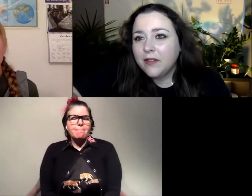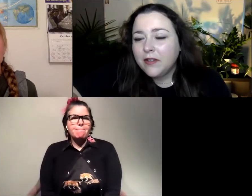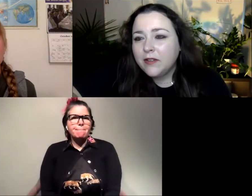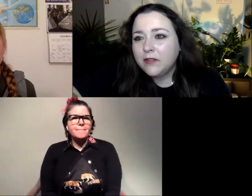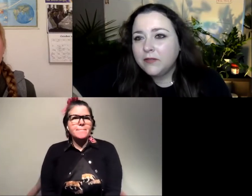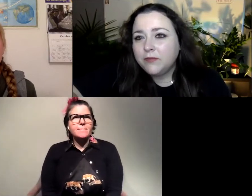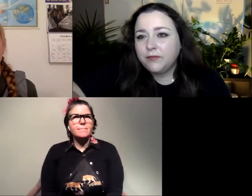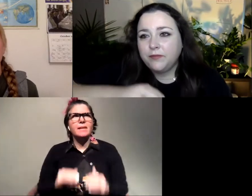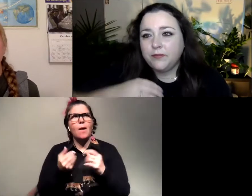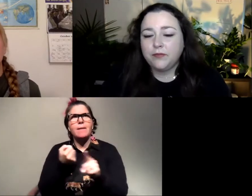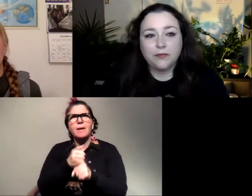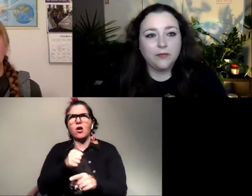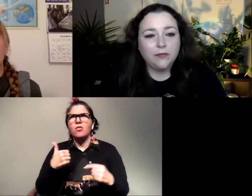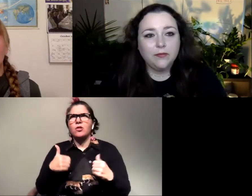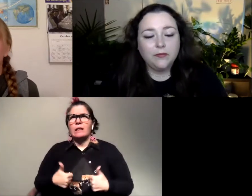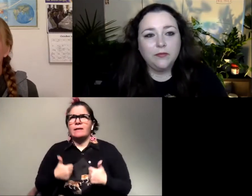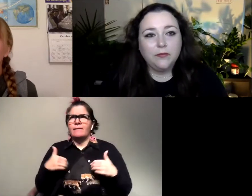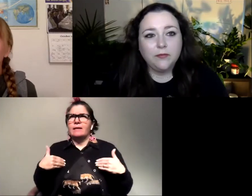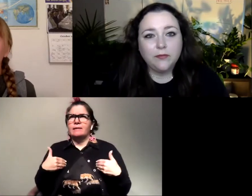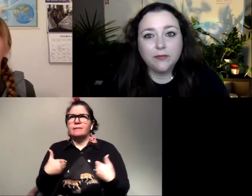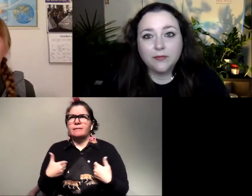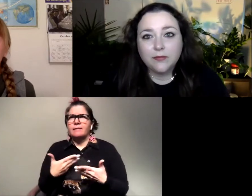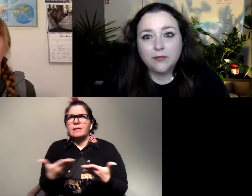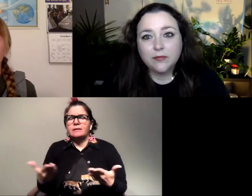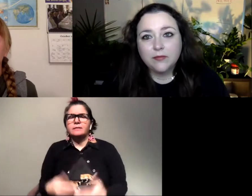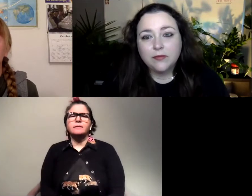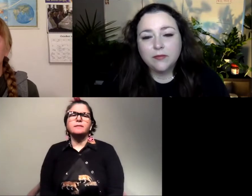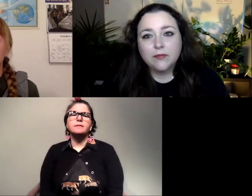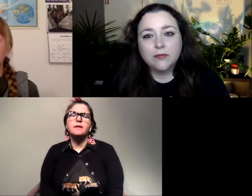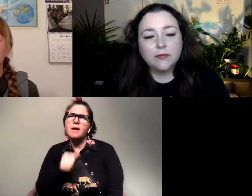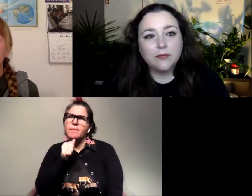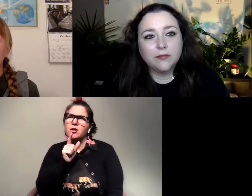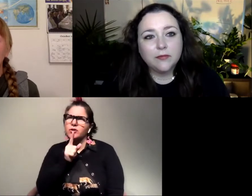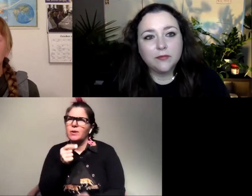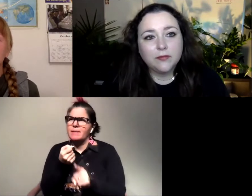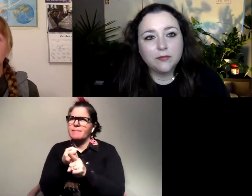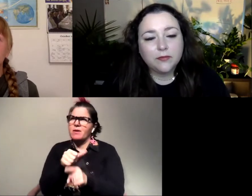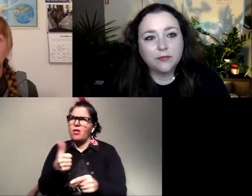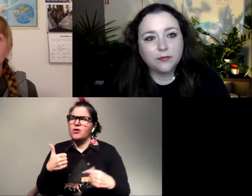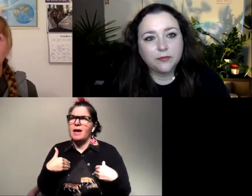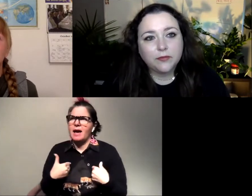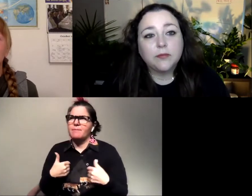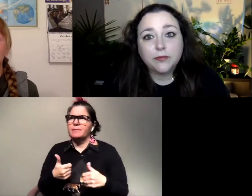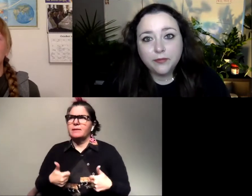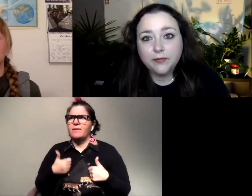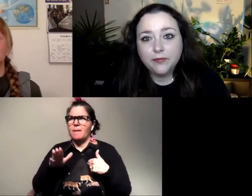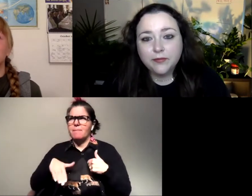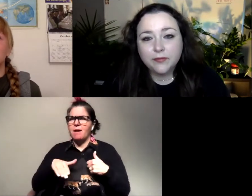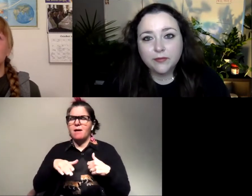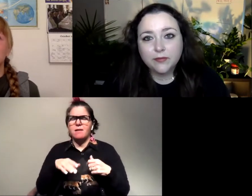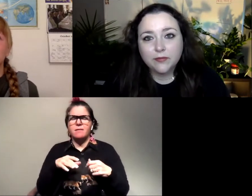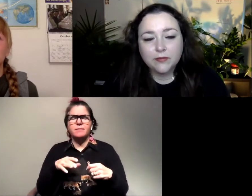And how it affects other organisms. So I'm not sure exactly how it would affect other animals living on the bottom, but I know that there are some